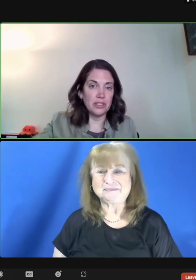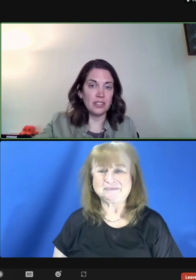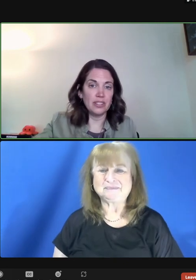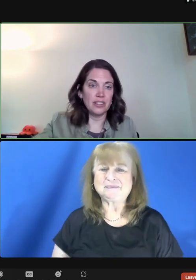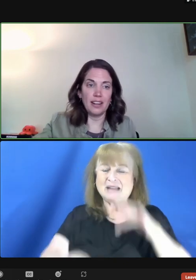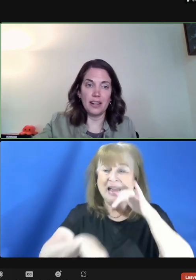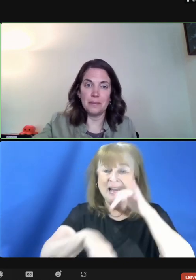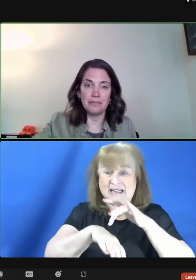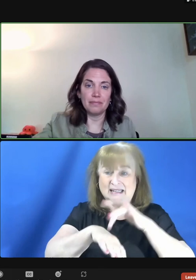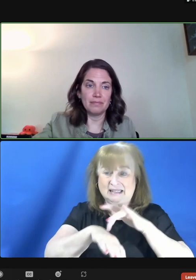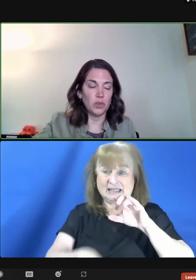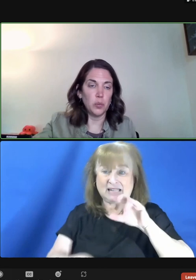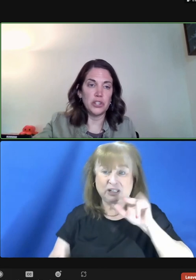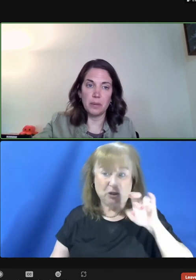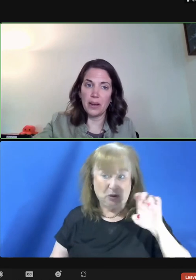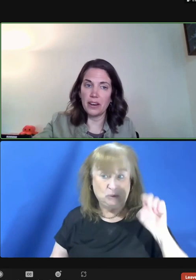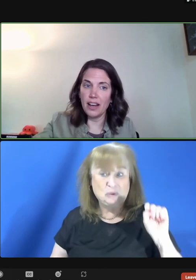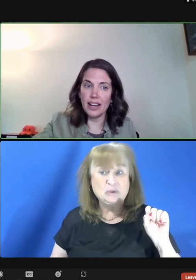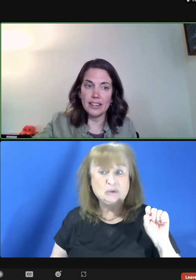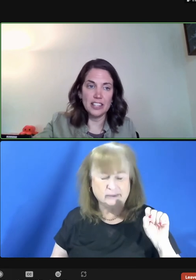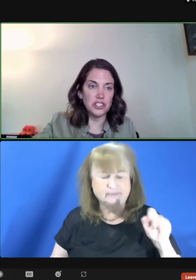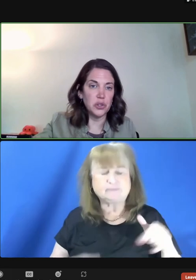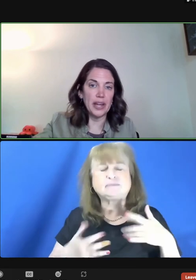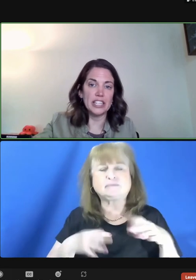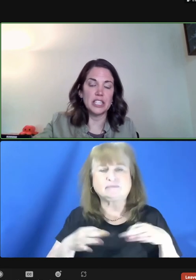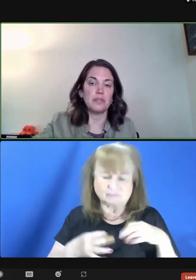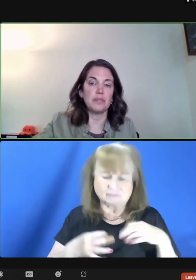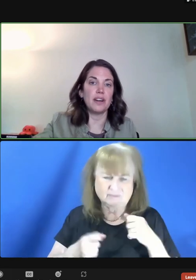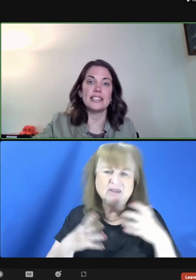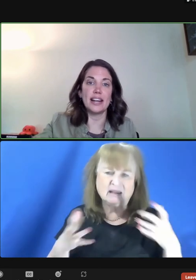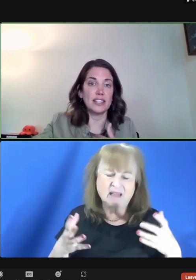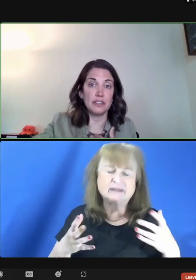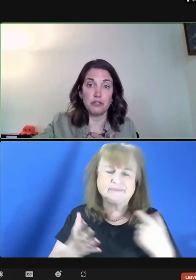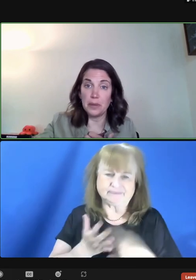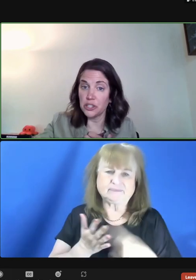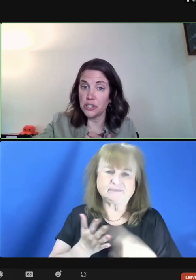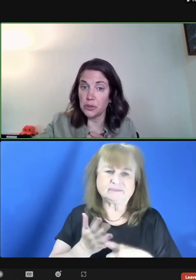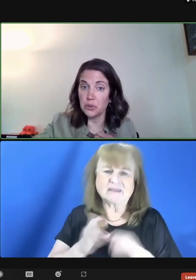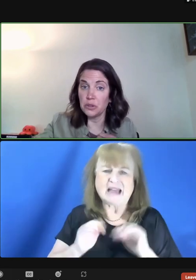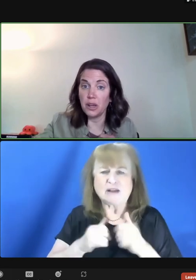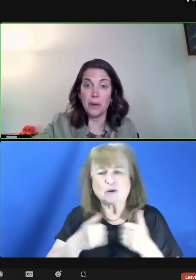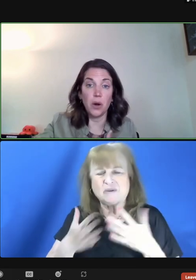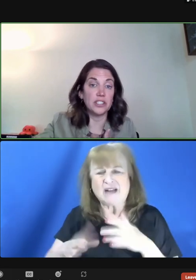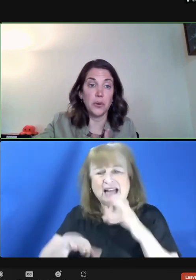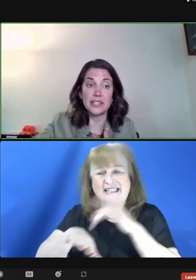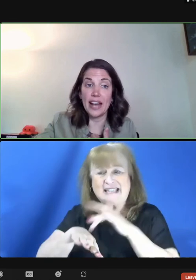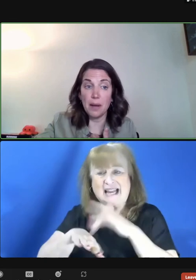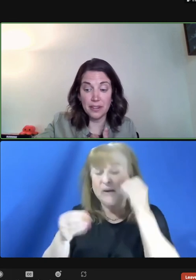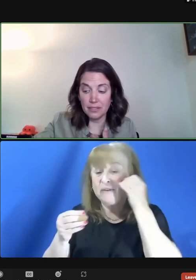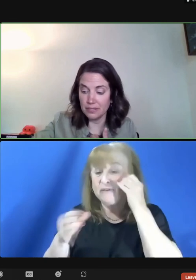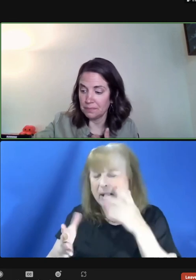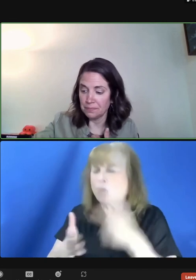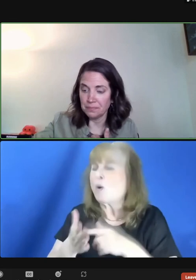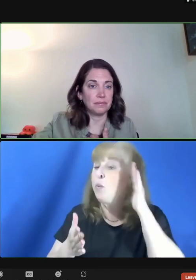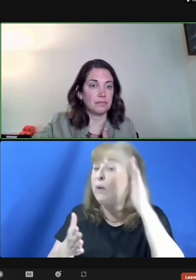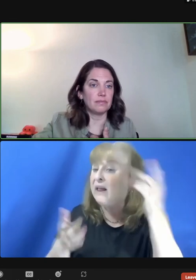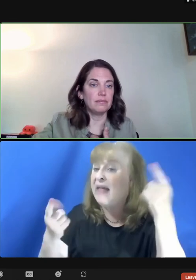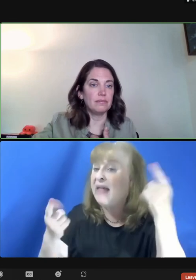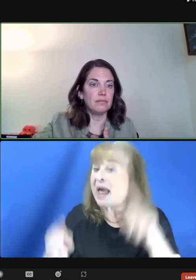Touch cues, we talk about a lot in just a way to provide tactile information to a student about what's going to